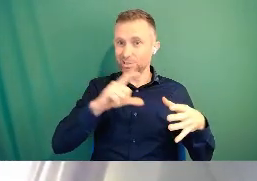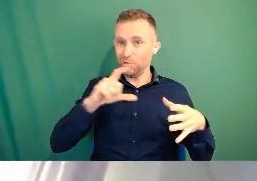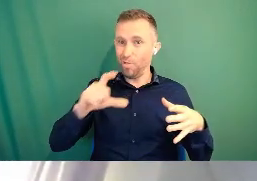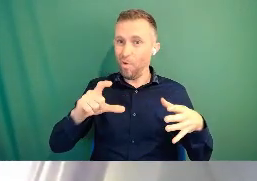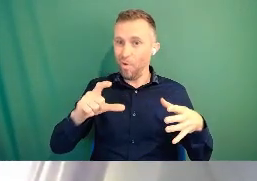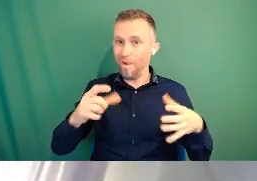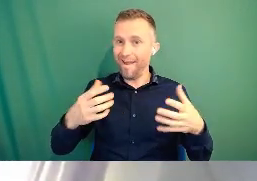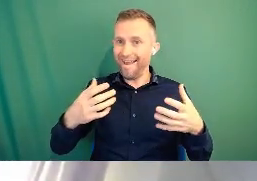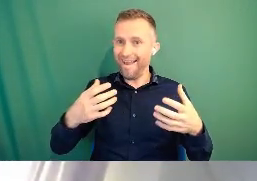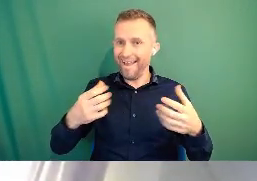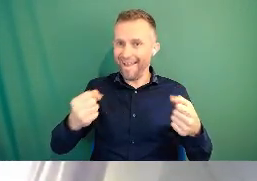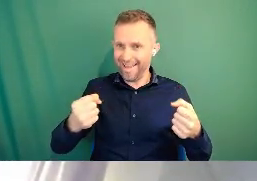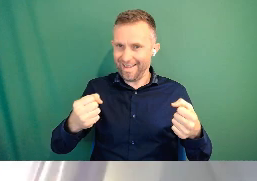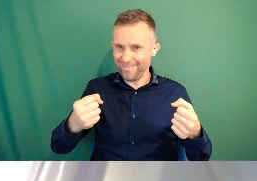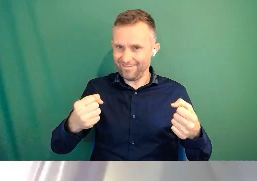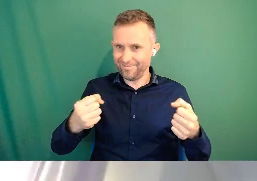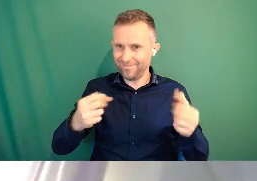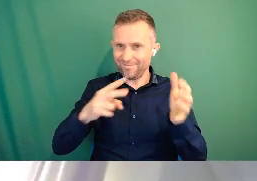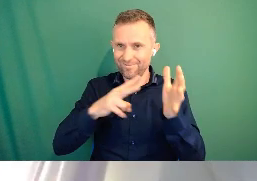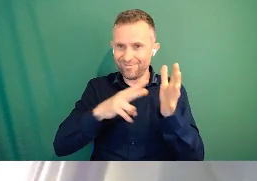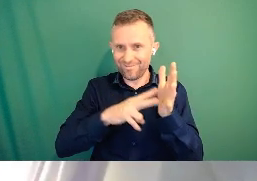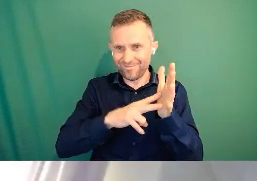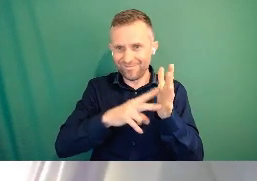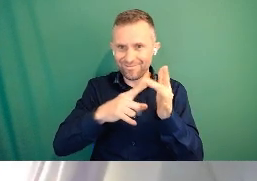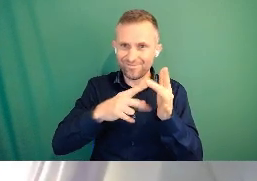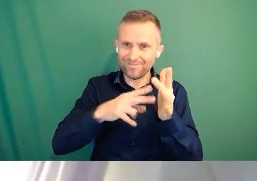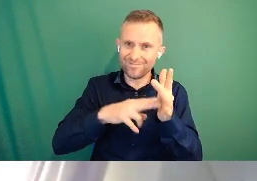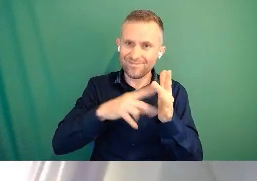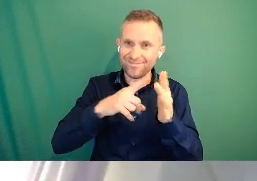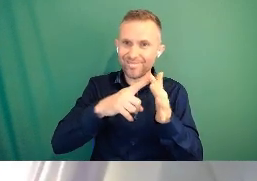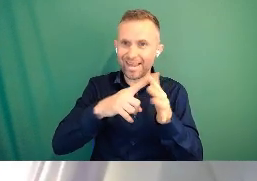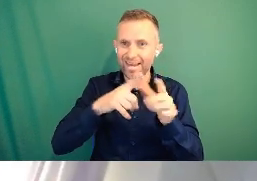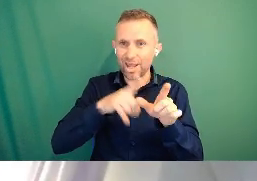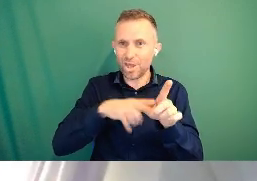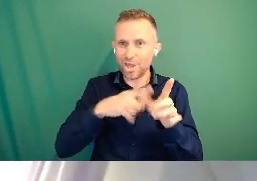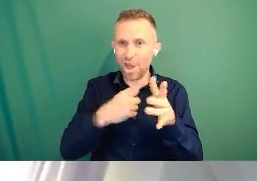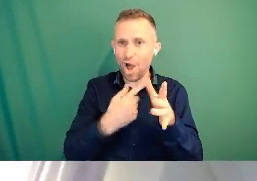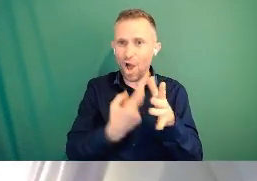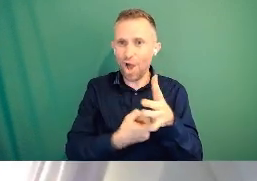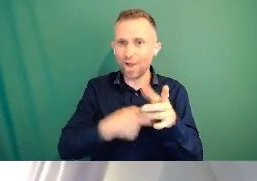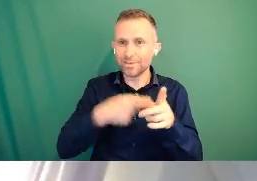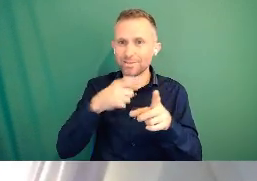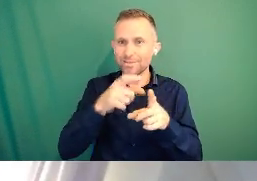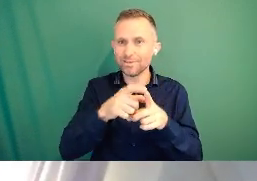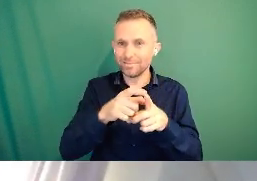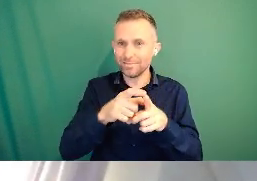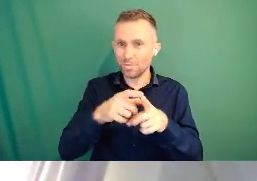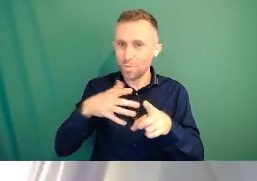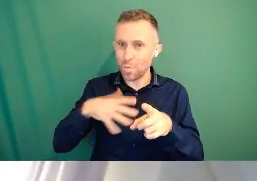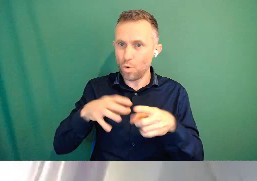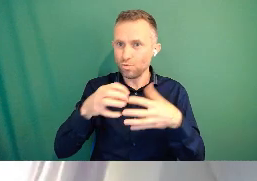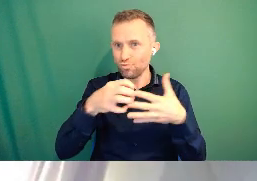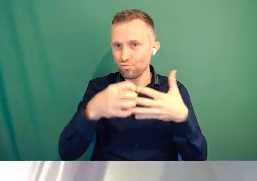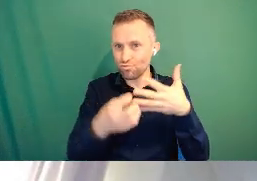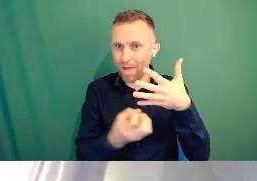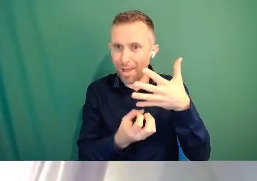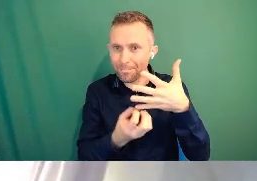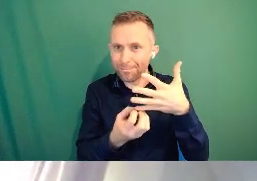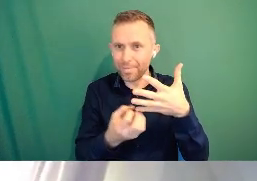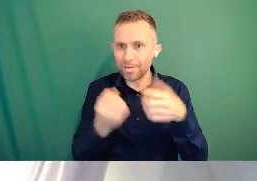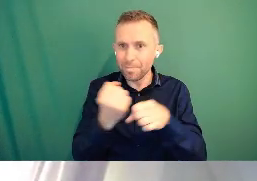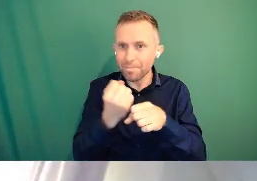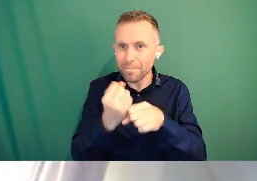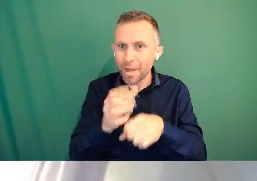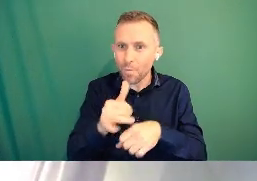wine. You wouldn't have thought that Wales making wine is a very a popular choice. But essentially, he